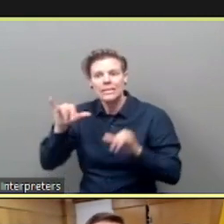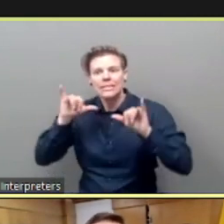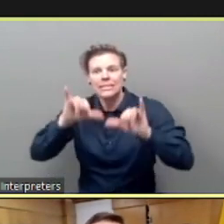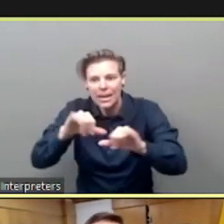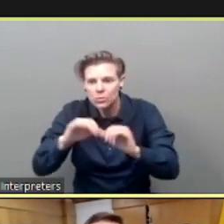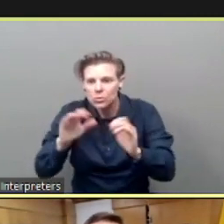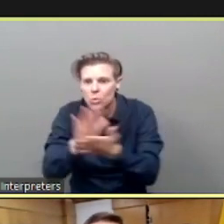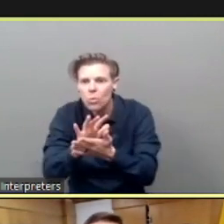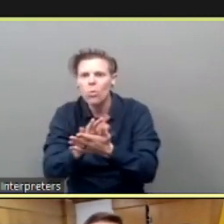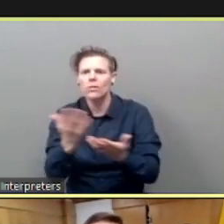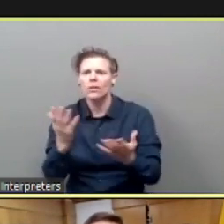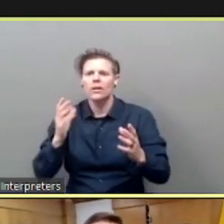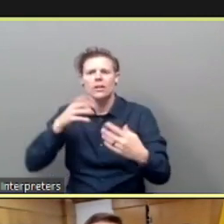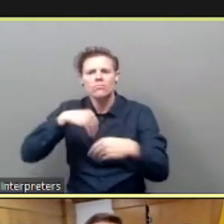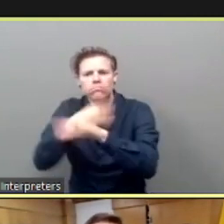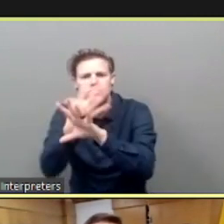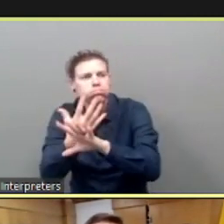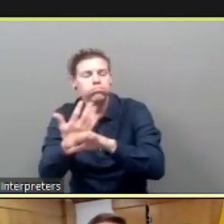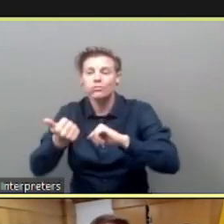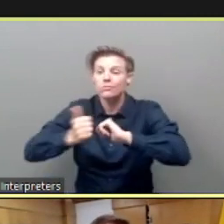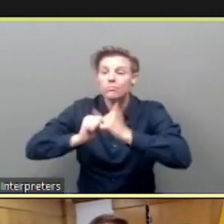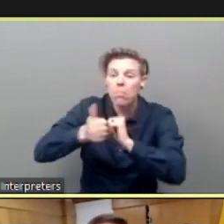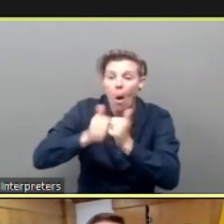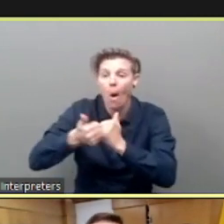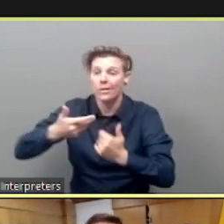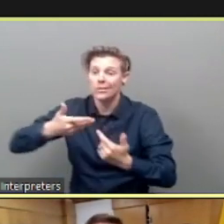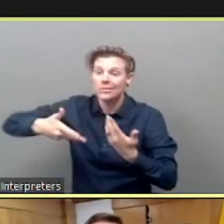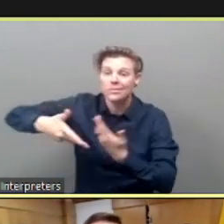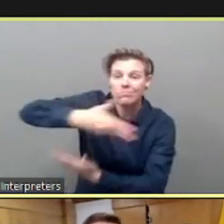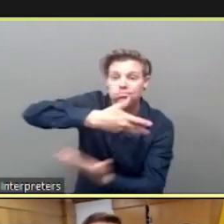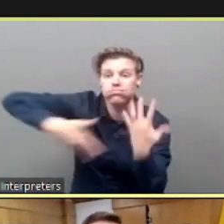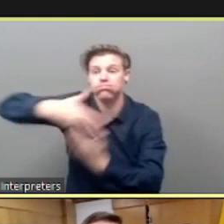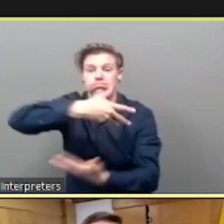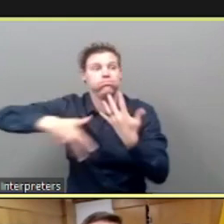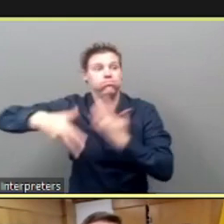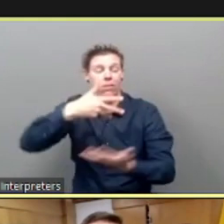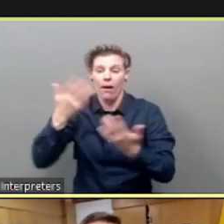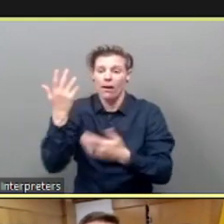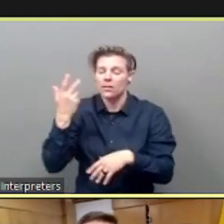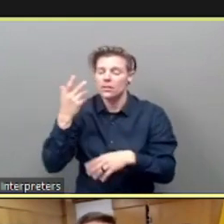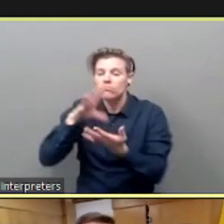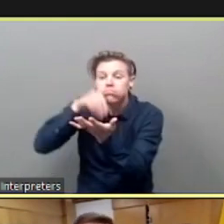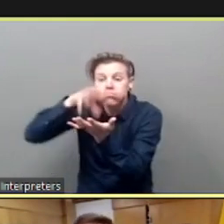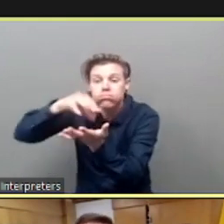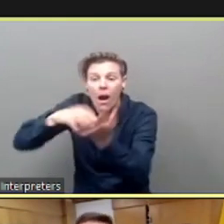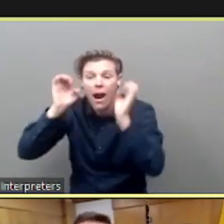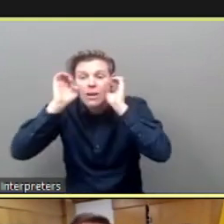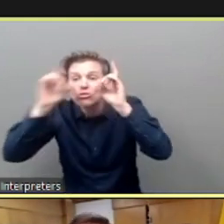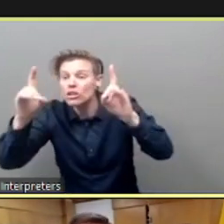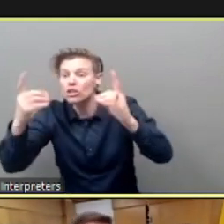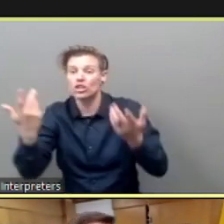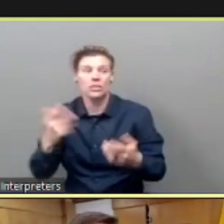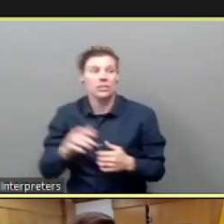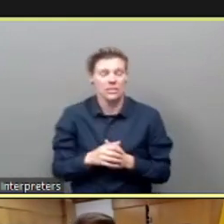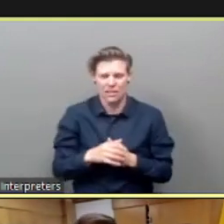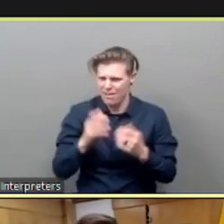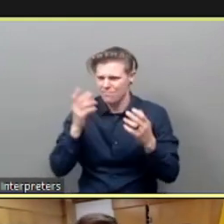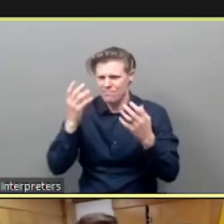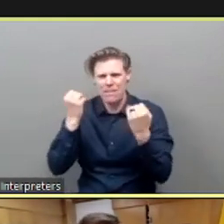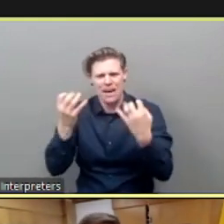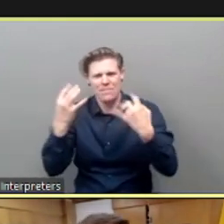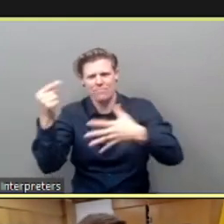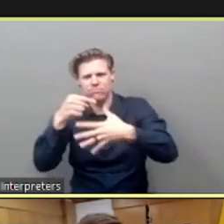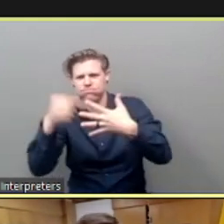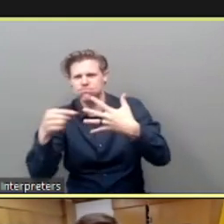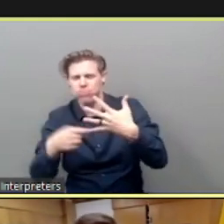sporting activities, as well as speech and debate and band and music and theater, all those things that make school